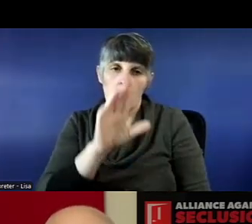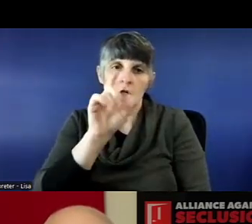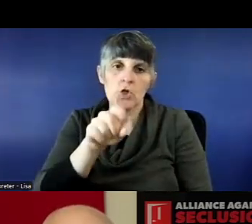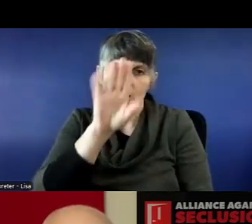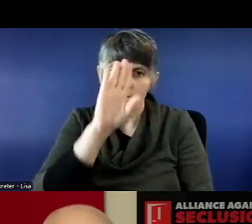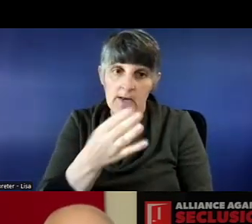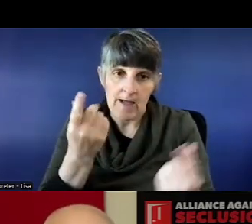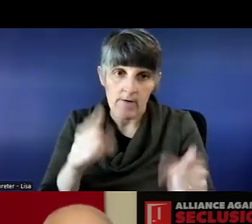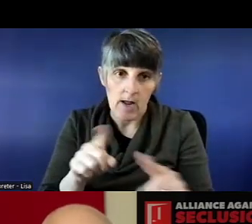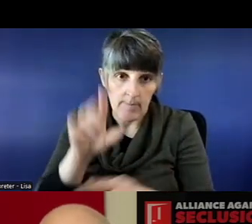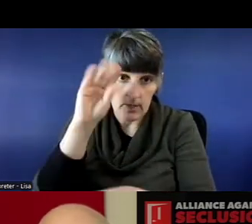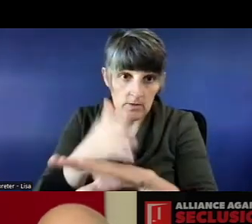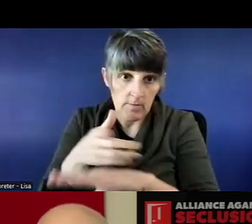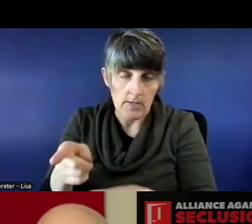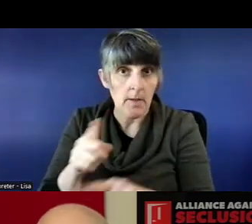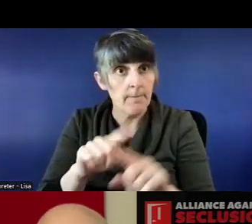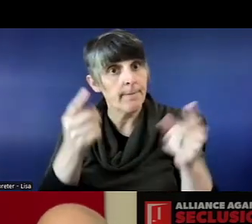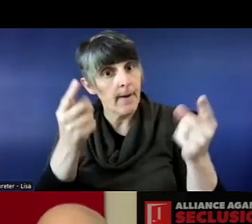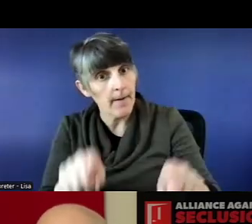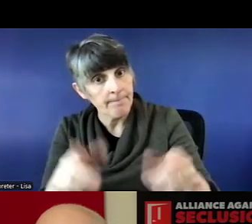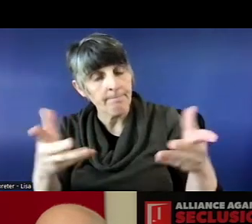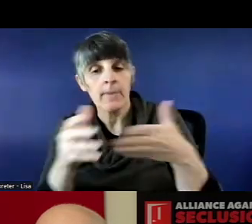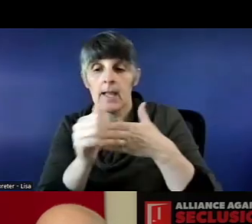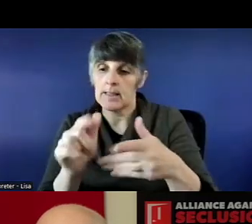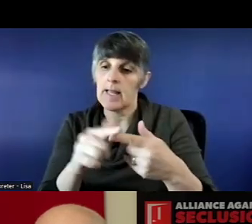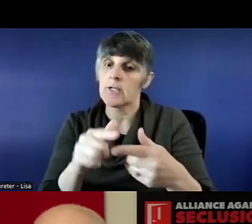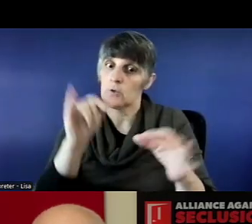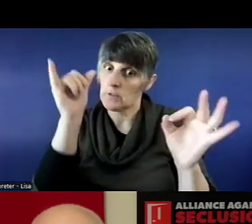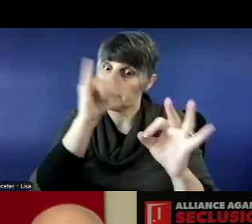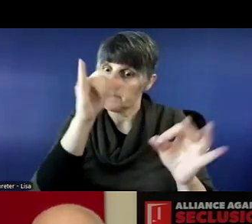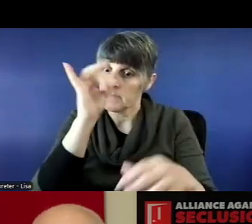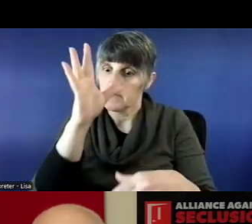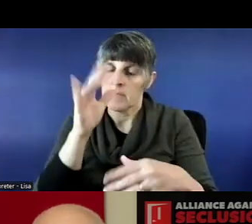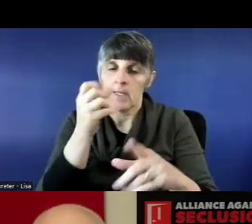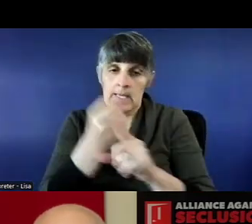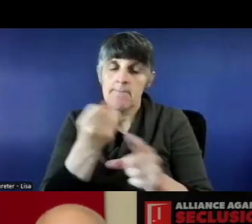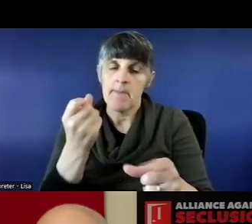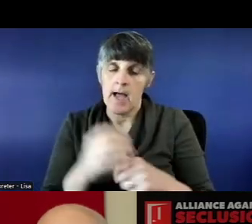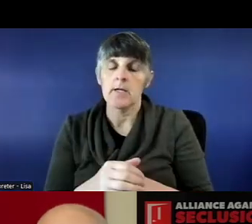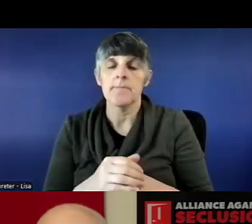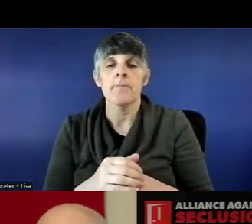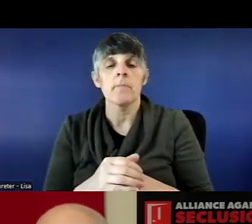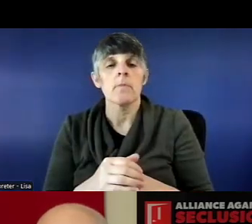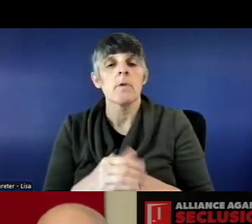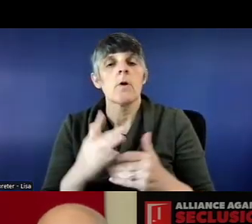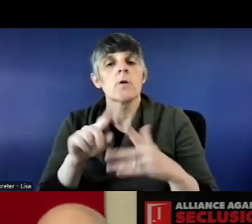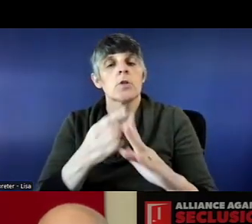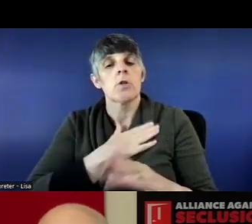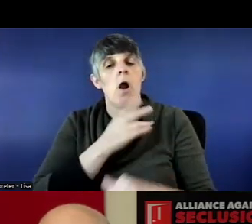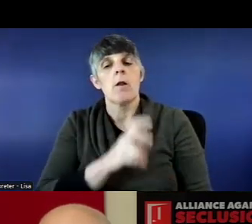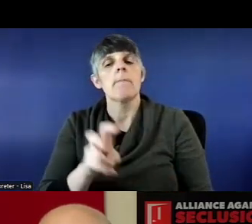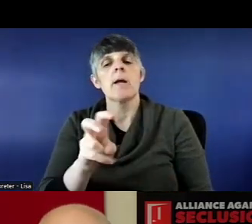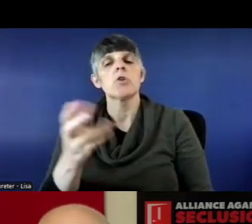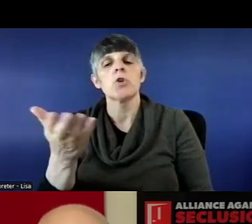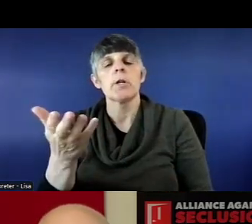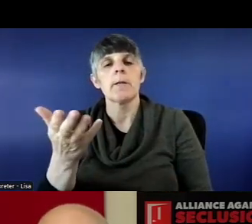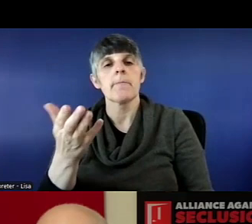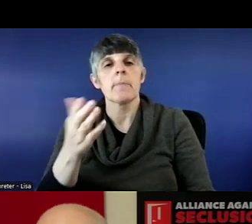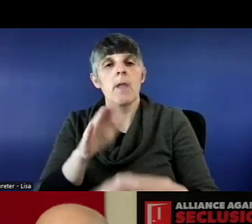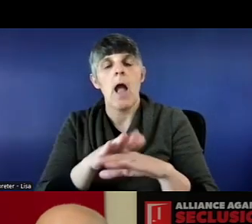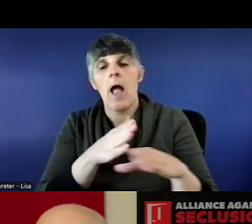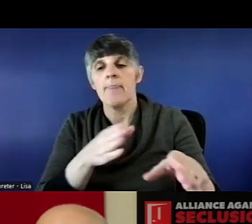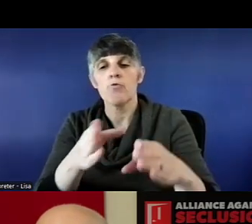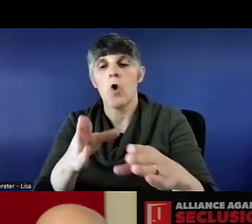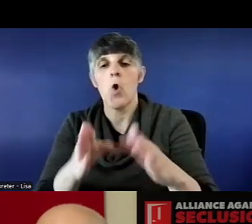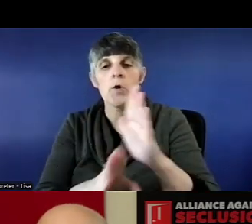son, but it was. And it led to some pretty significant impact. What started my journey along the road of